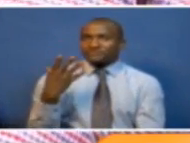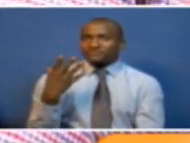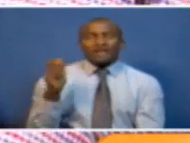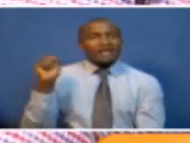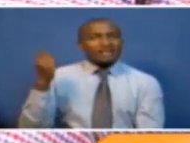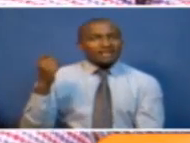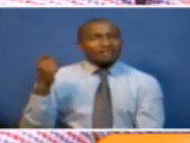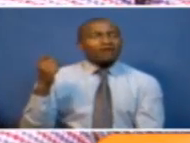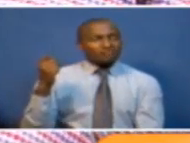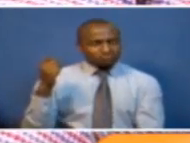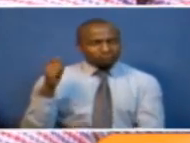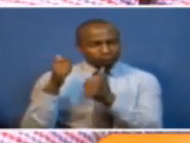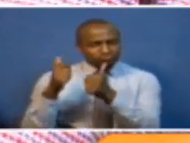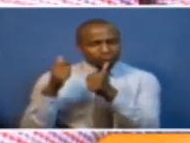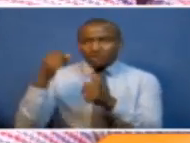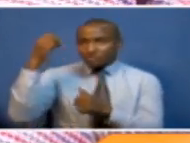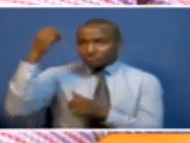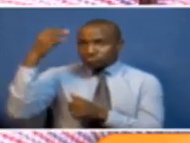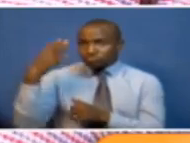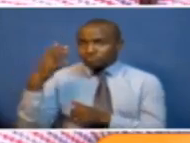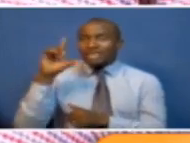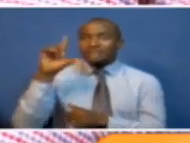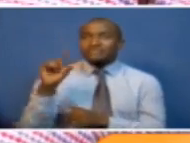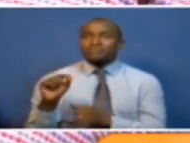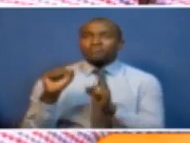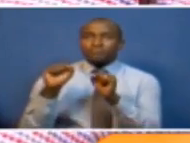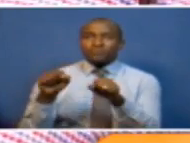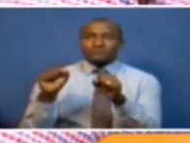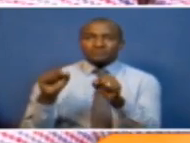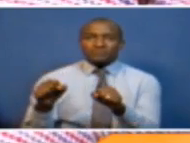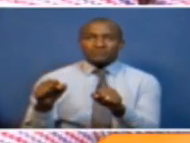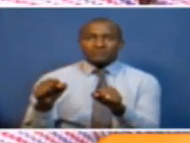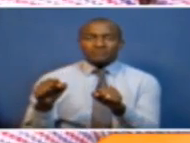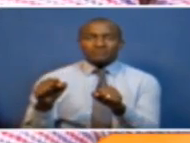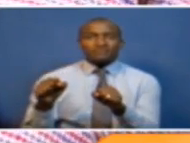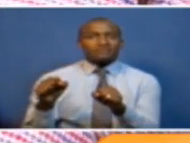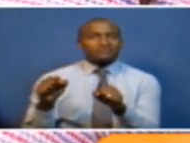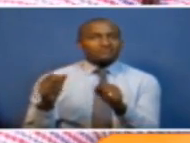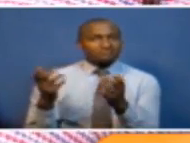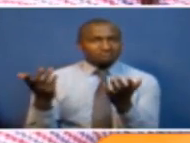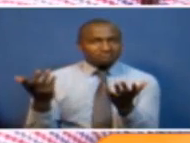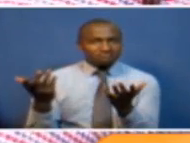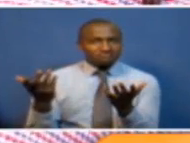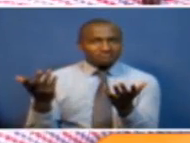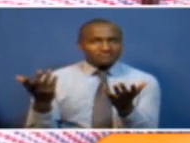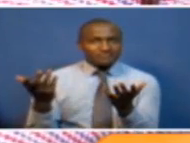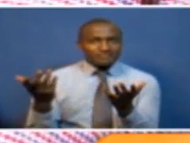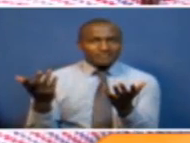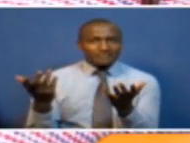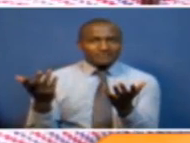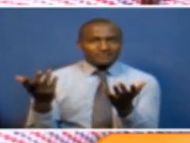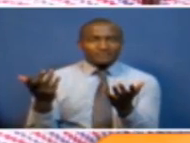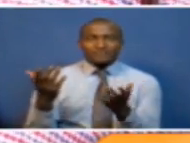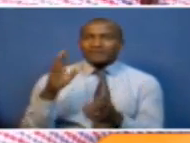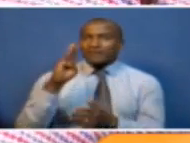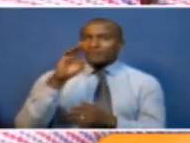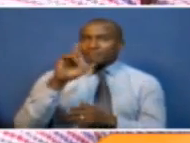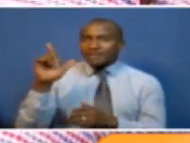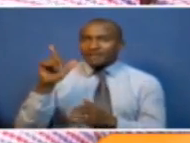that reduces the cost of energy once it comes online to the Kenyan consumer. Once this project is online, the bills